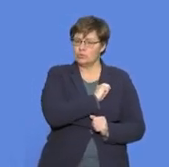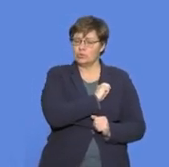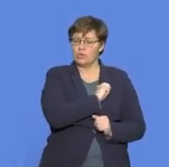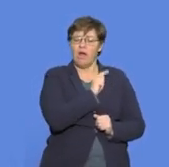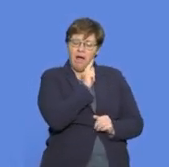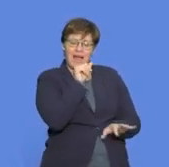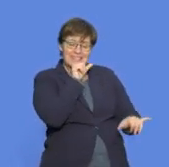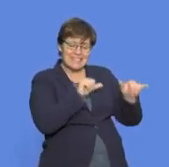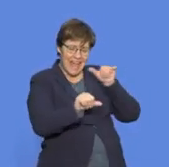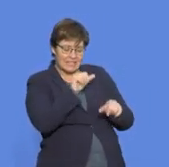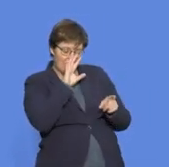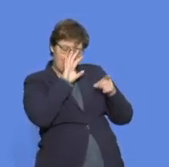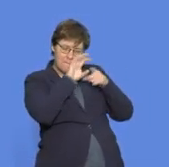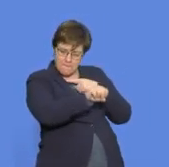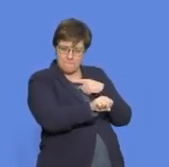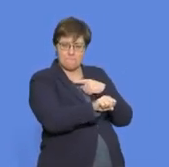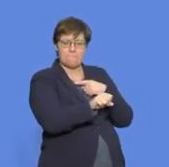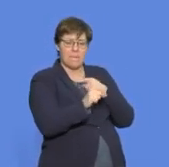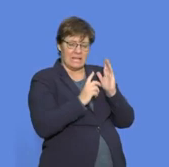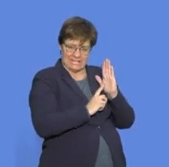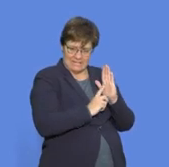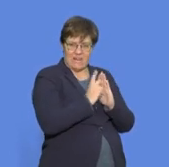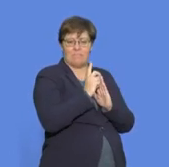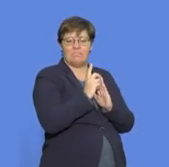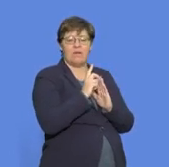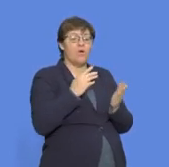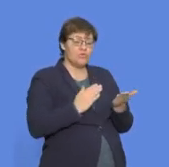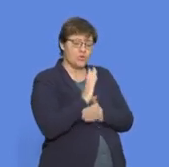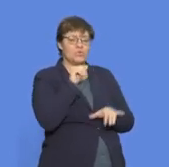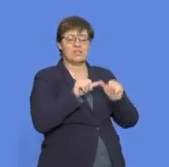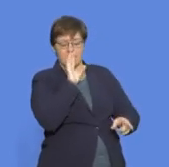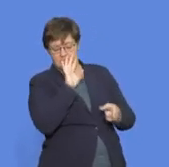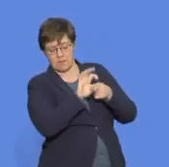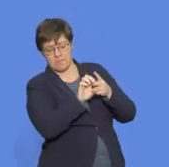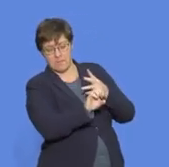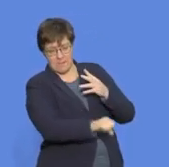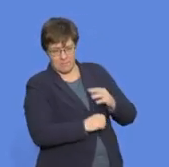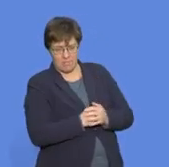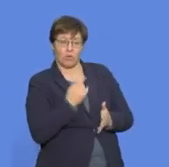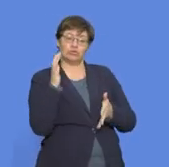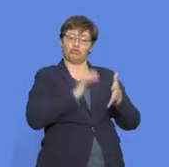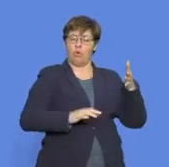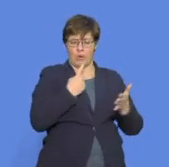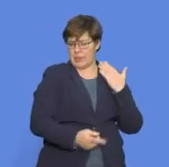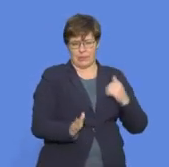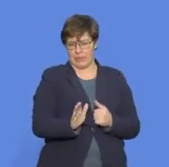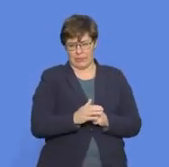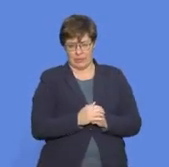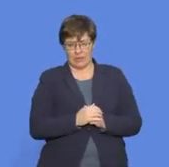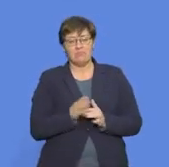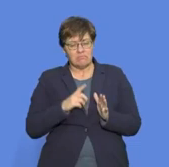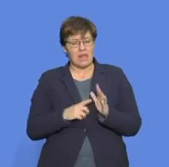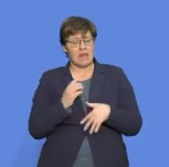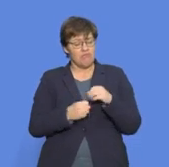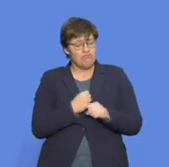scientific theory that has been developed. So it's definitely not just a story. It's been developed over many